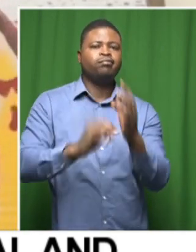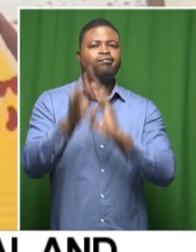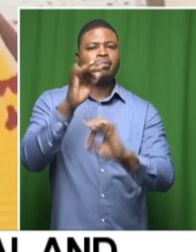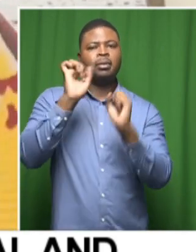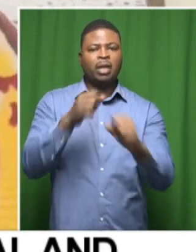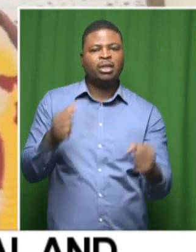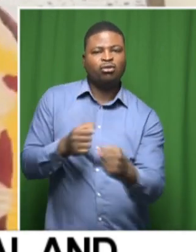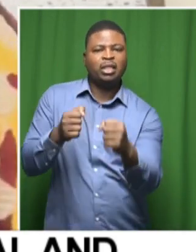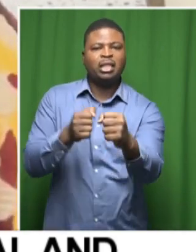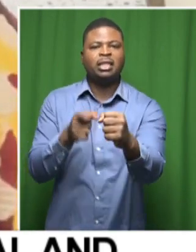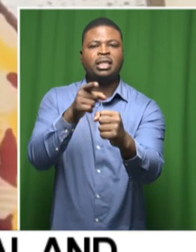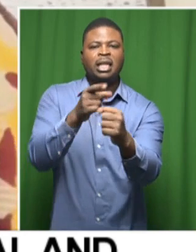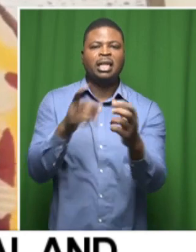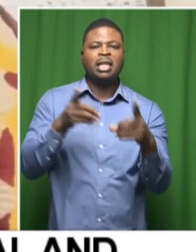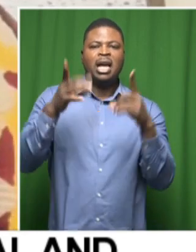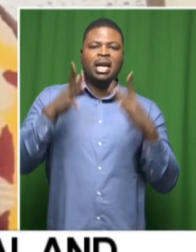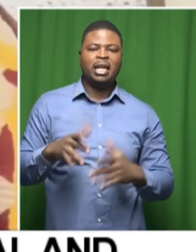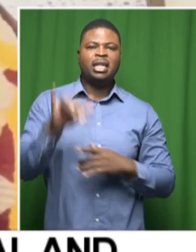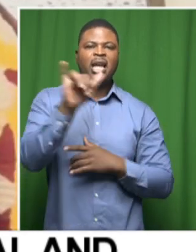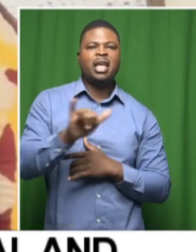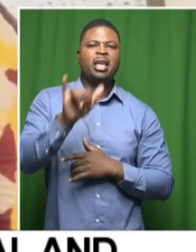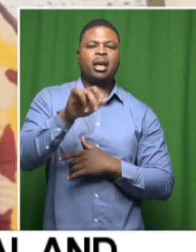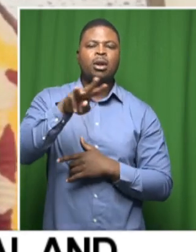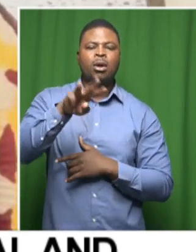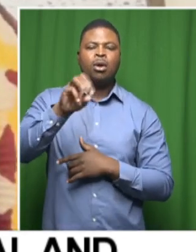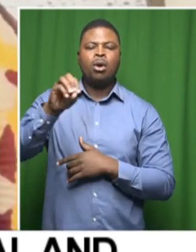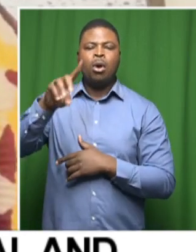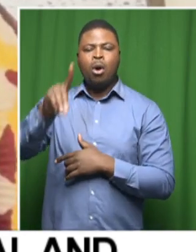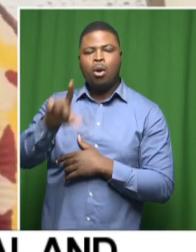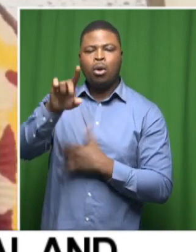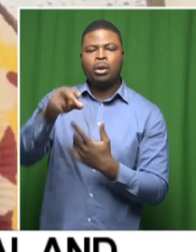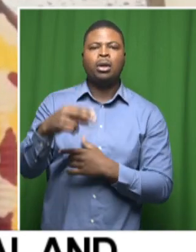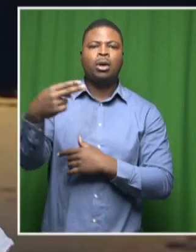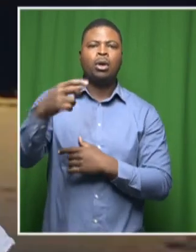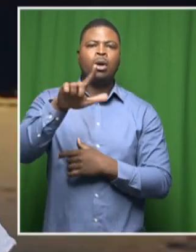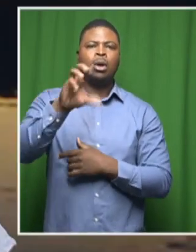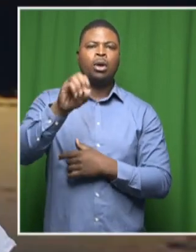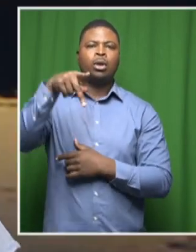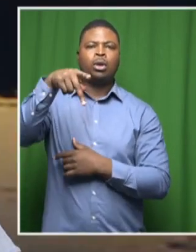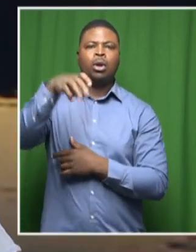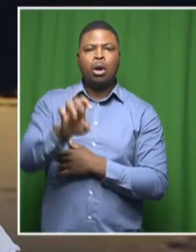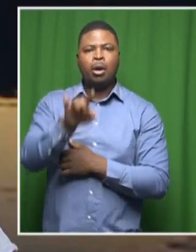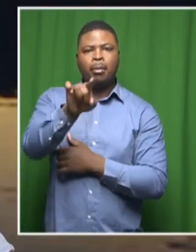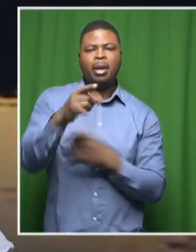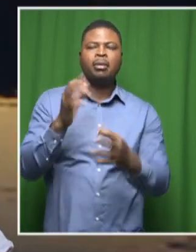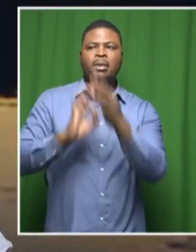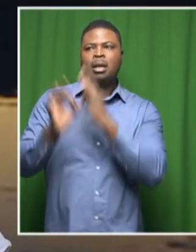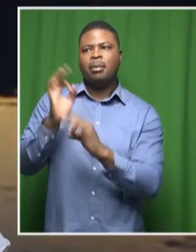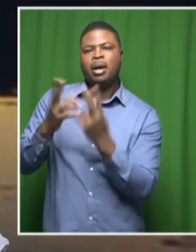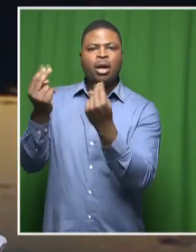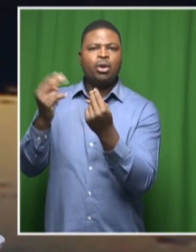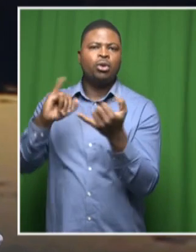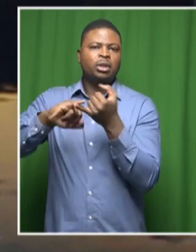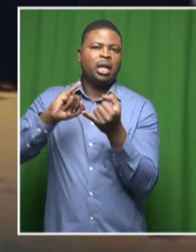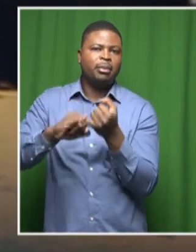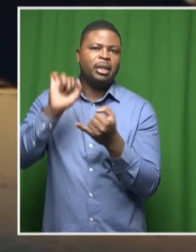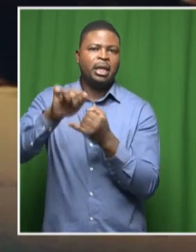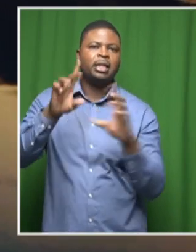at Yellowwood, and Ntombizamasala Hlophe, talking to us about these new subjects that the Department of